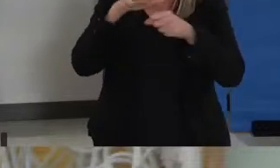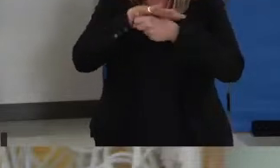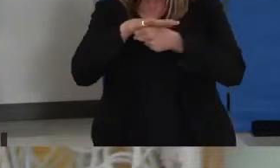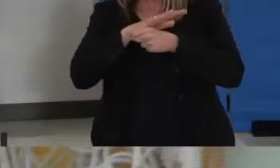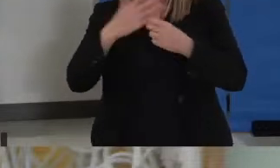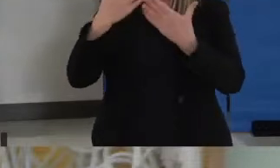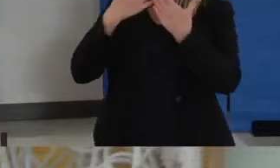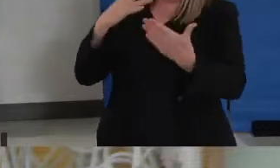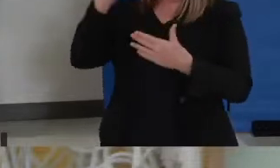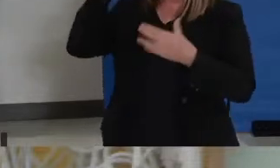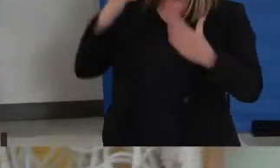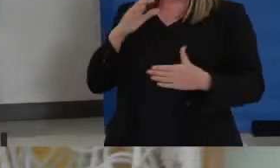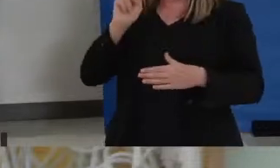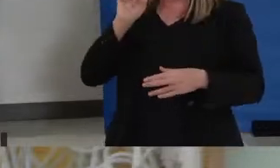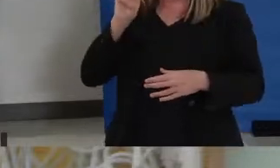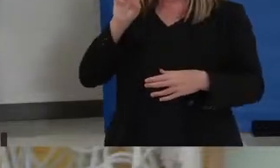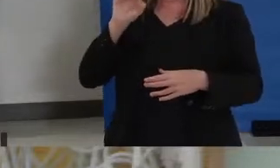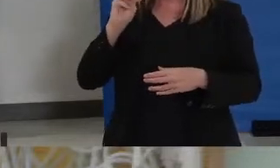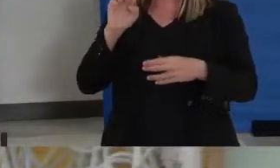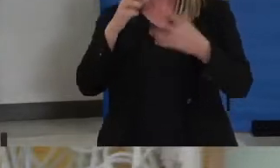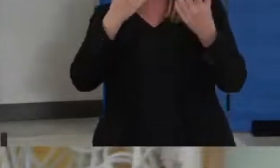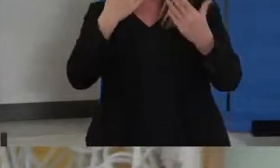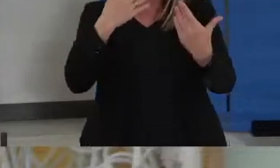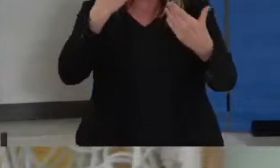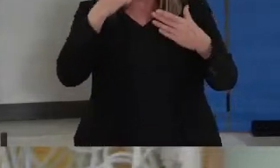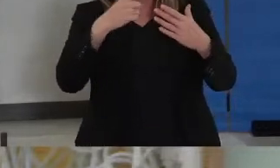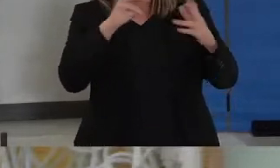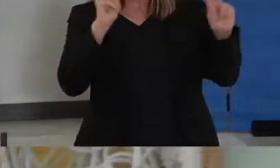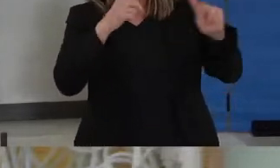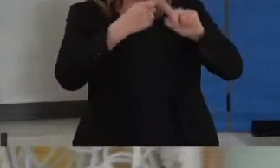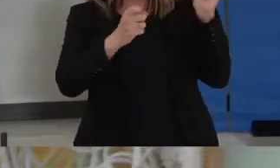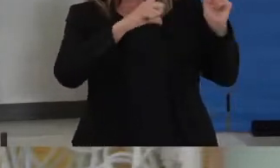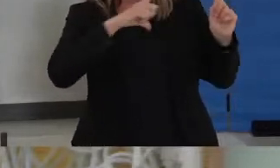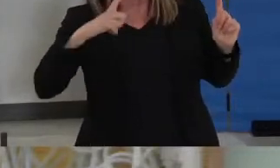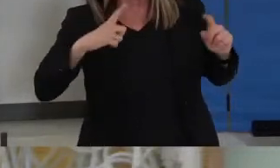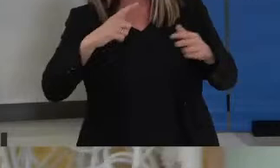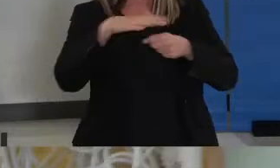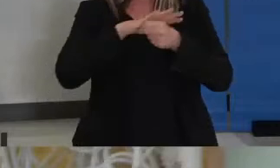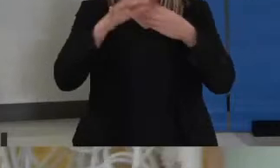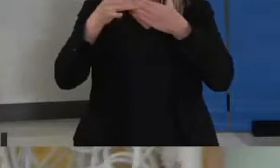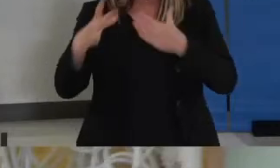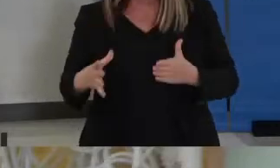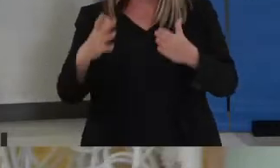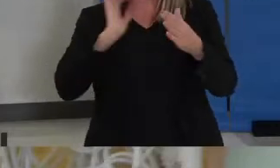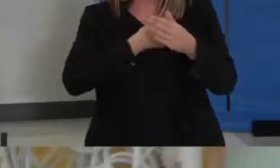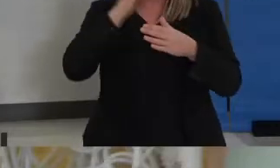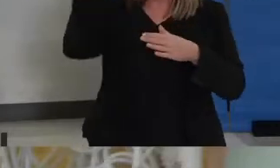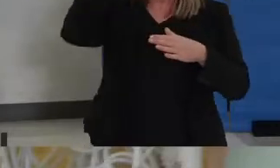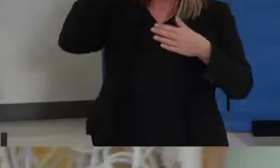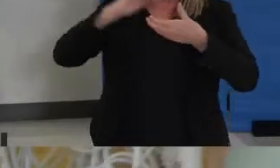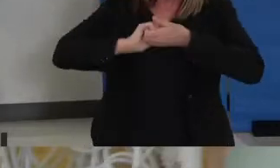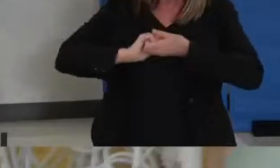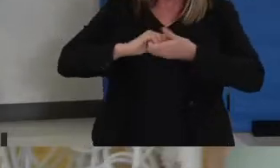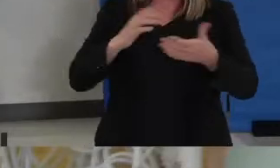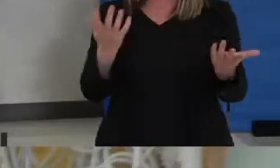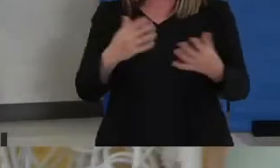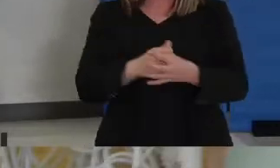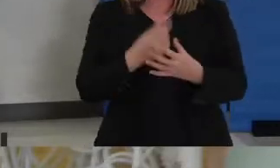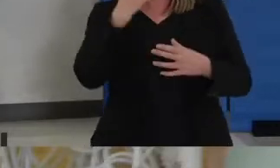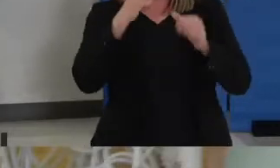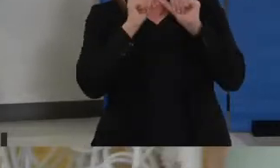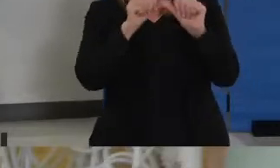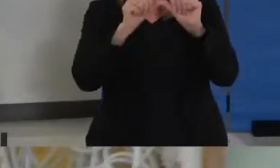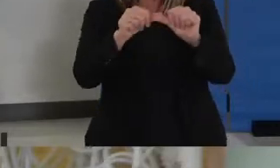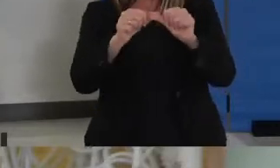you, Governor Newsom. Thank you to the members of the legislature, to local leaders, to our federal partners, for continuing